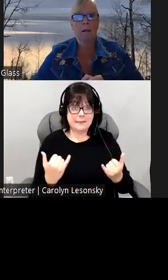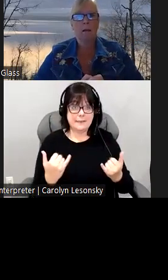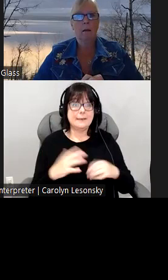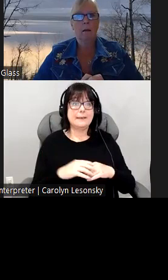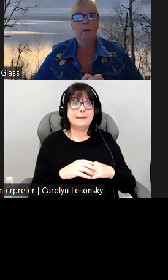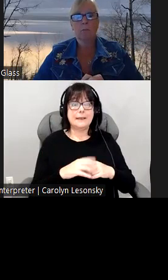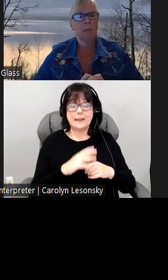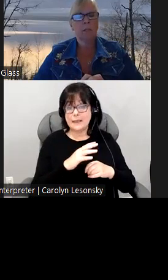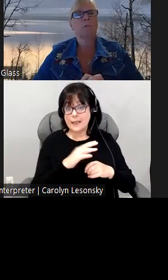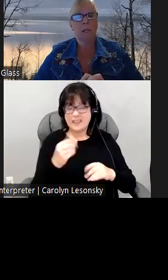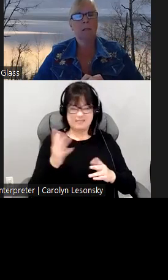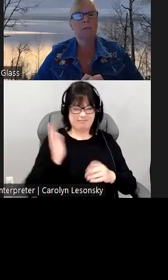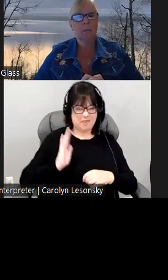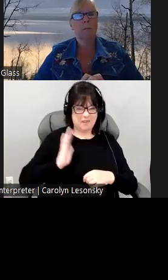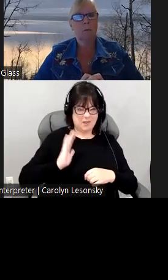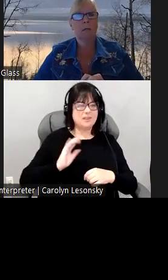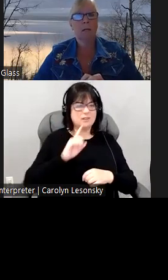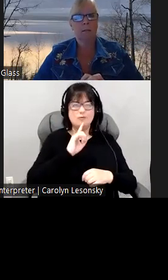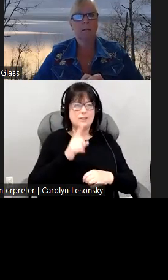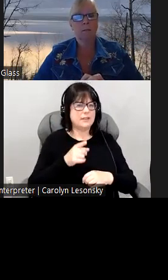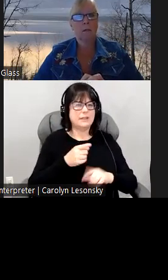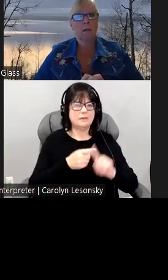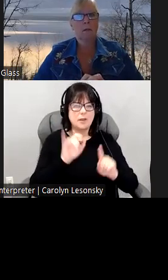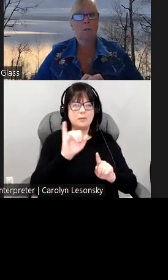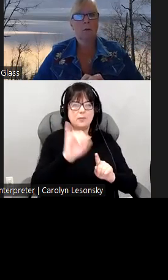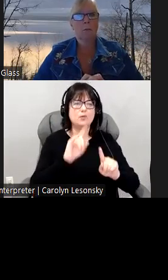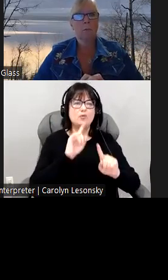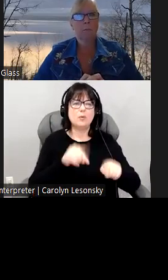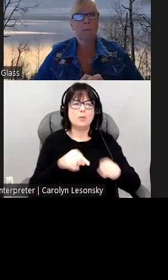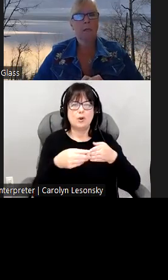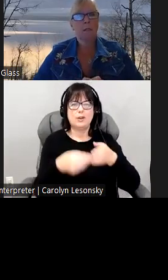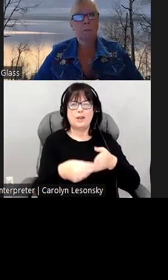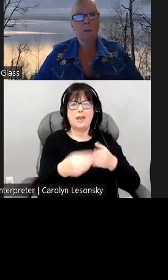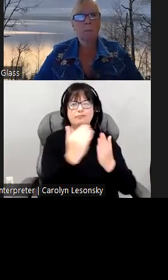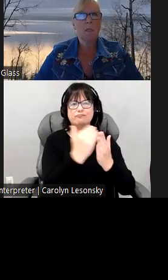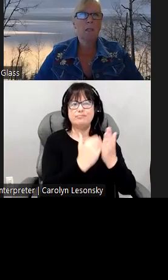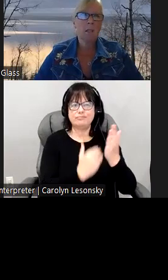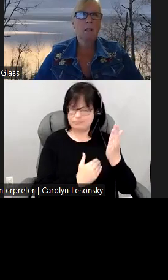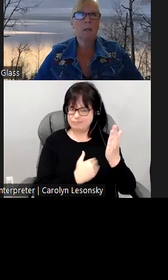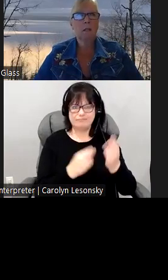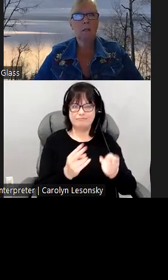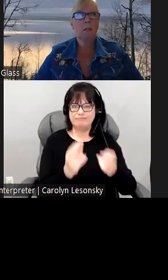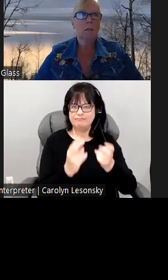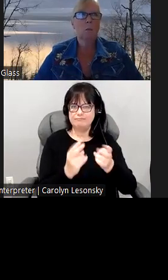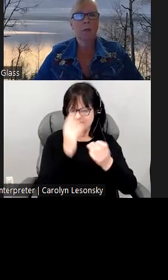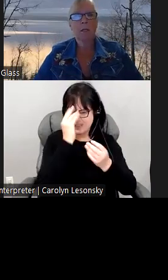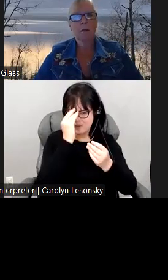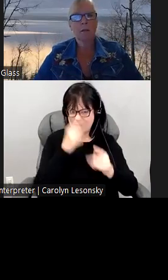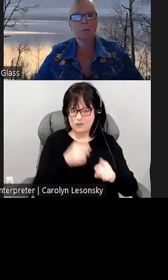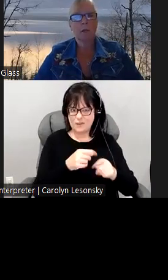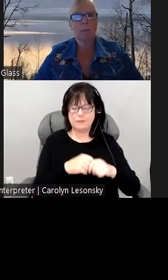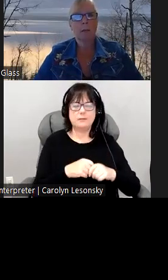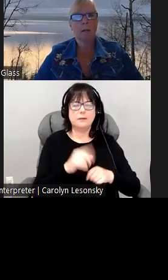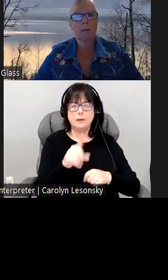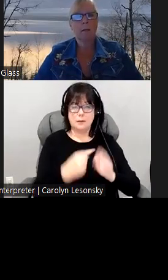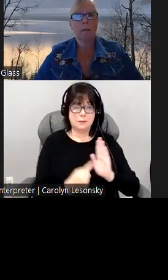today, is really directly from the report guides. So they can sometimes be a little wordy and hard